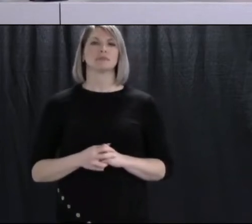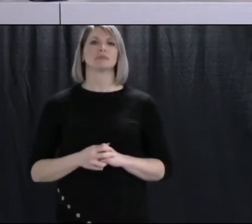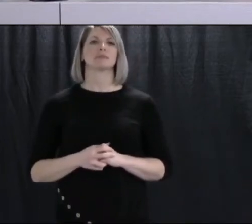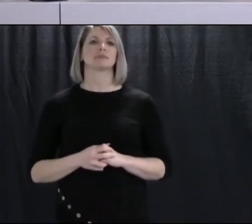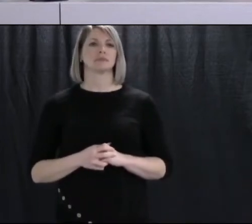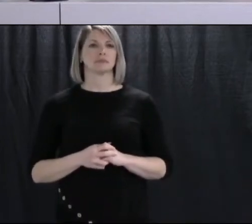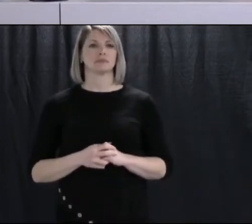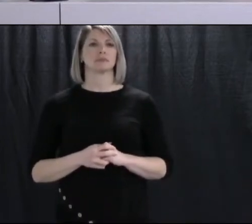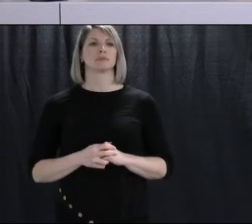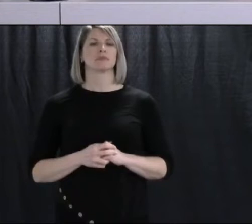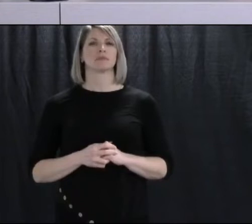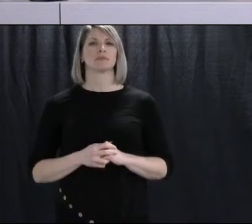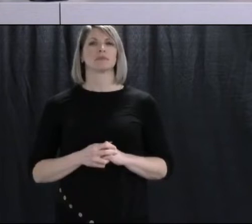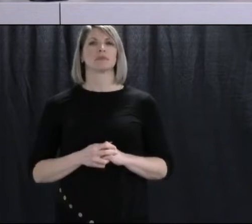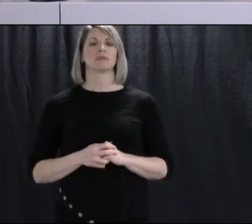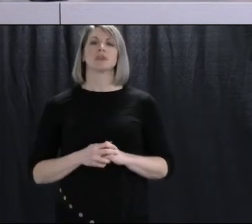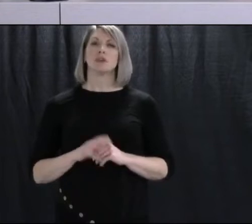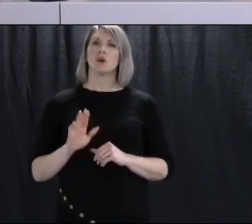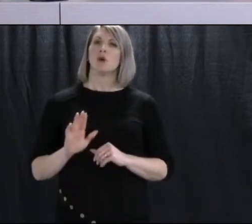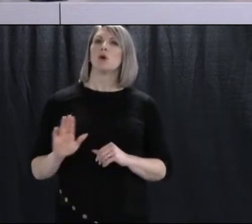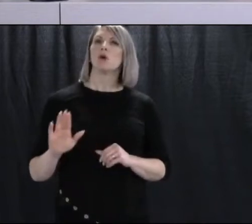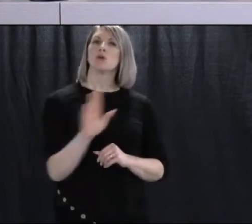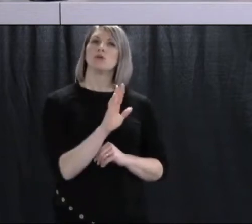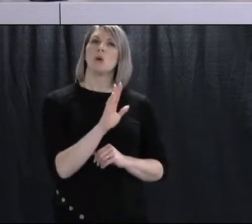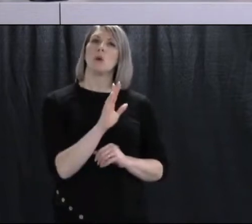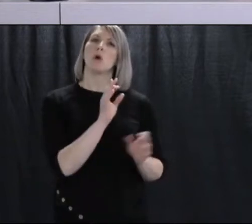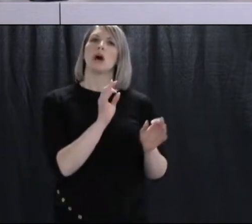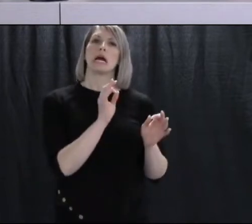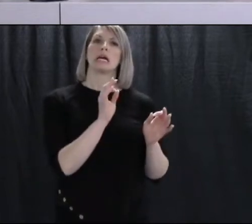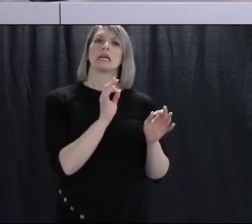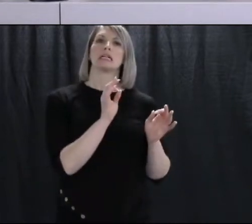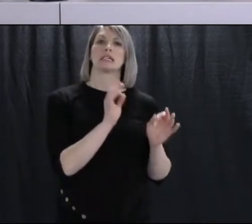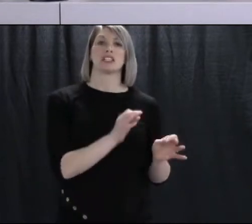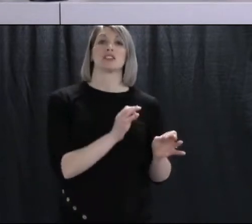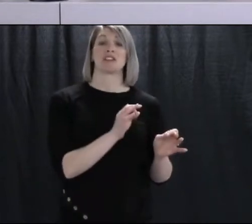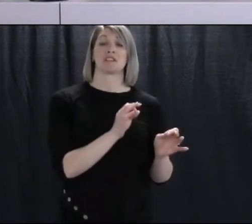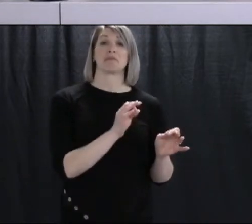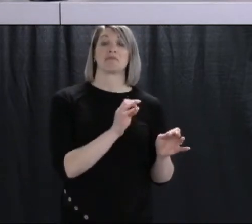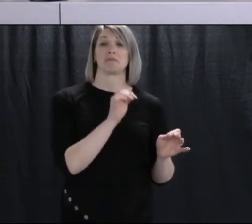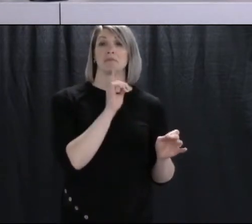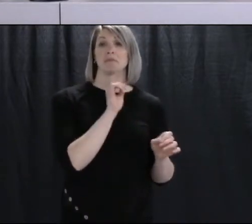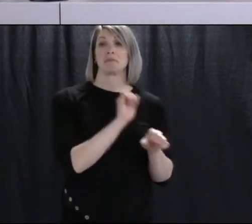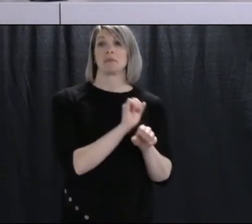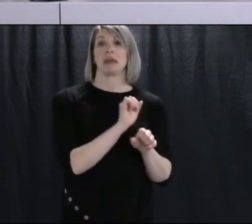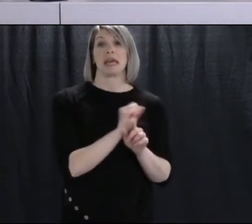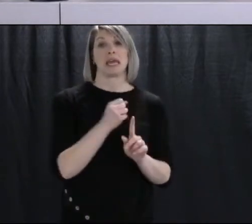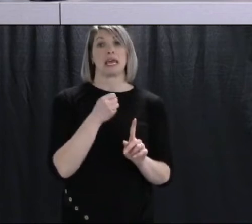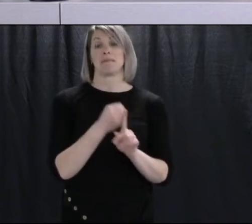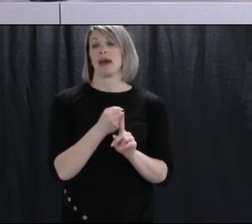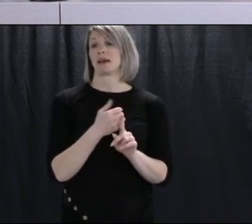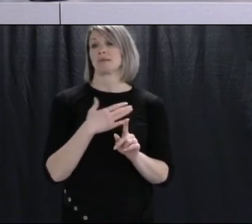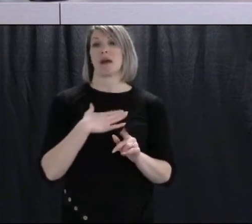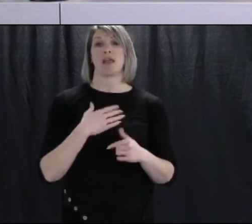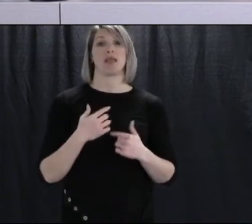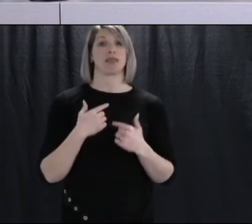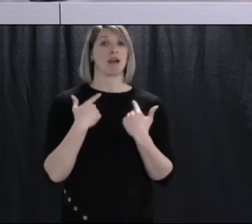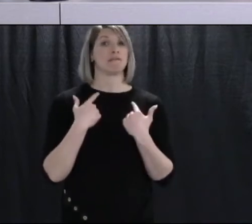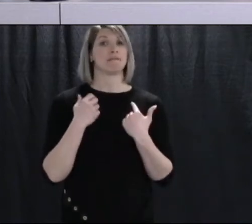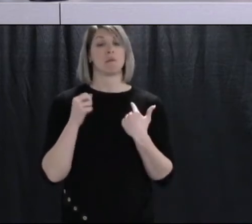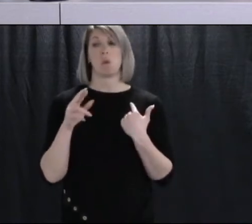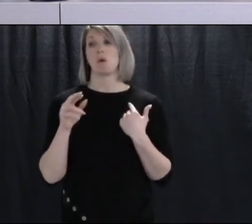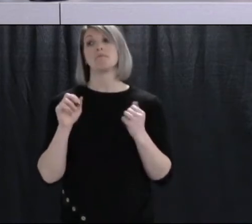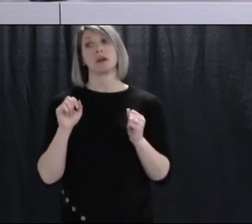that you guys are making are literally can be life and death. Some of these decisions that you're making around closing businesses